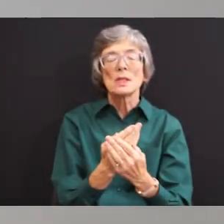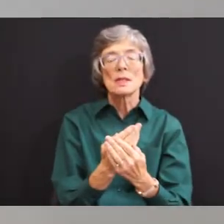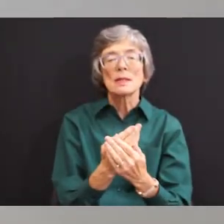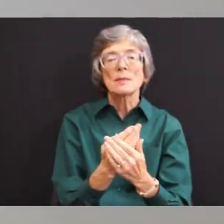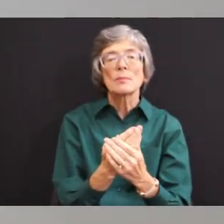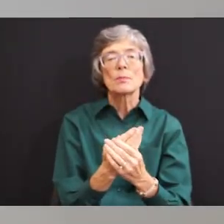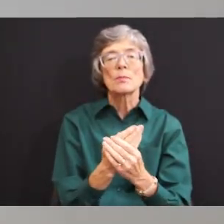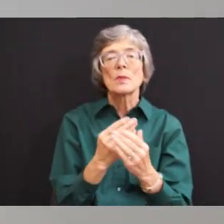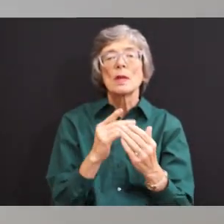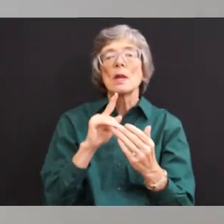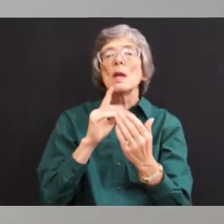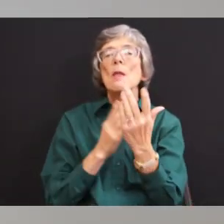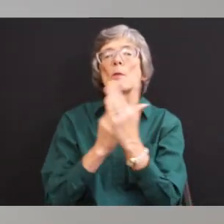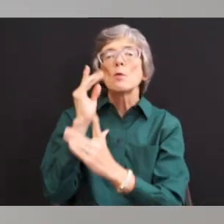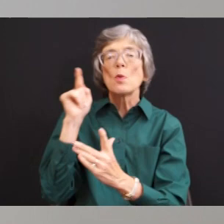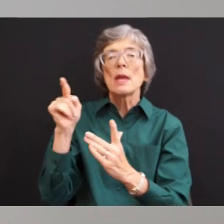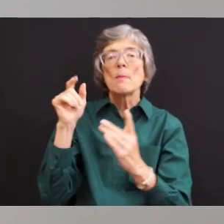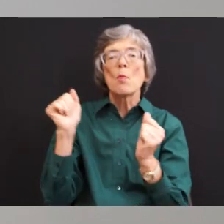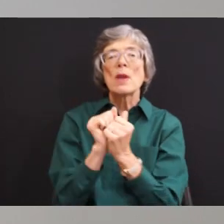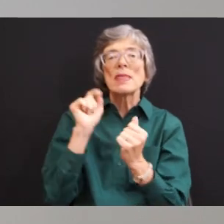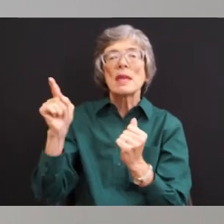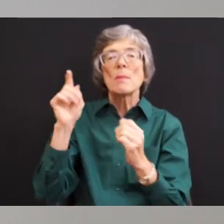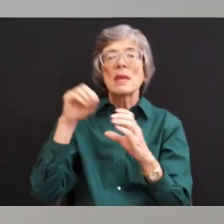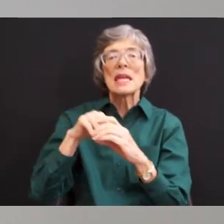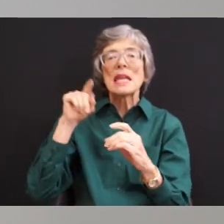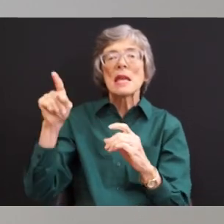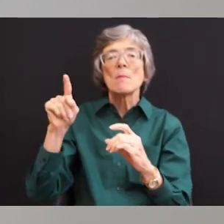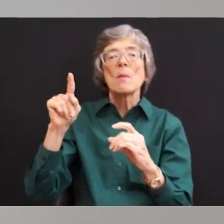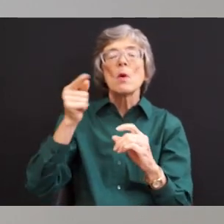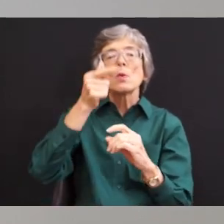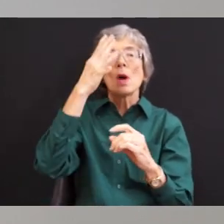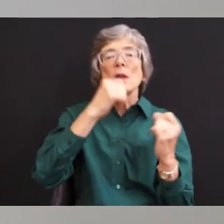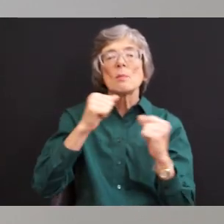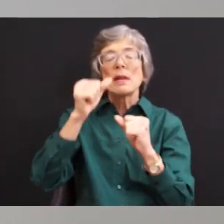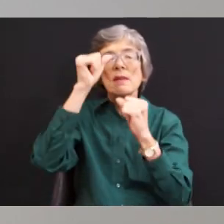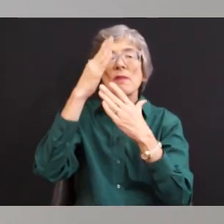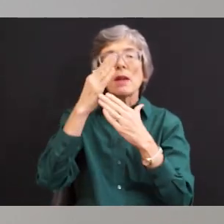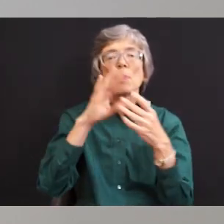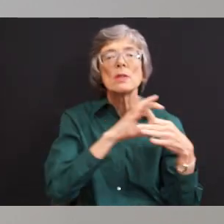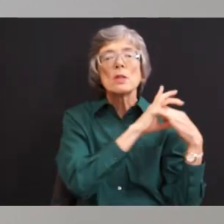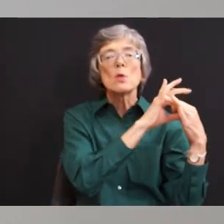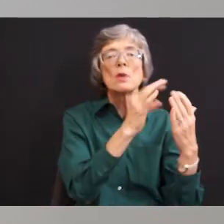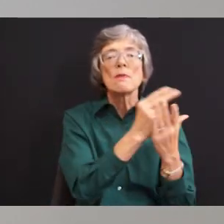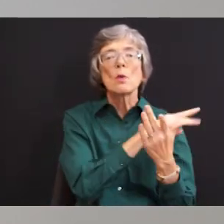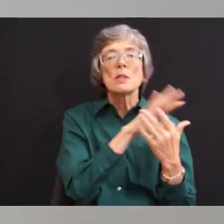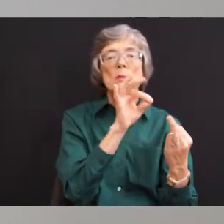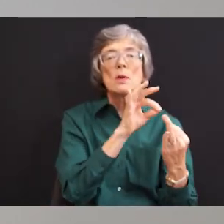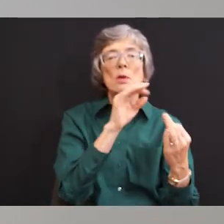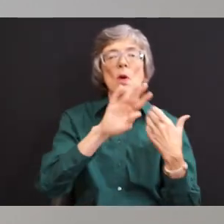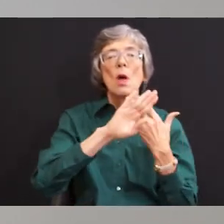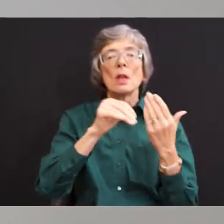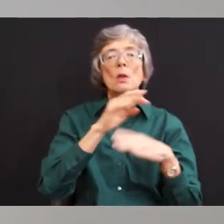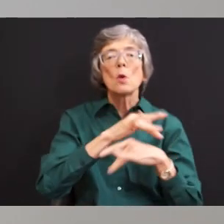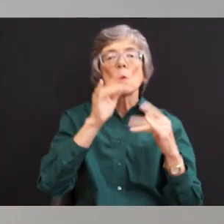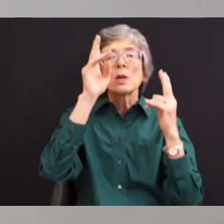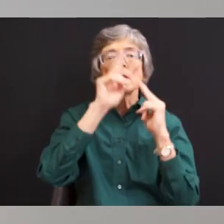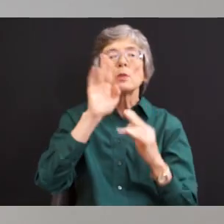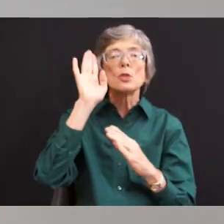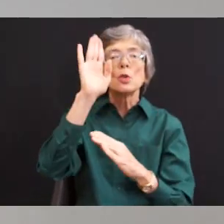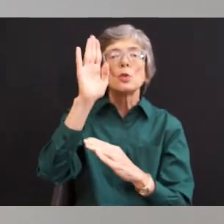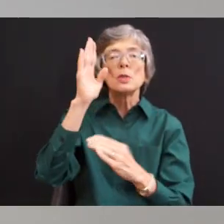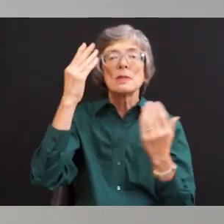Through him and with him and in him, O God, Almighty Father, in the unity of the Holy Spirit, all glory and honor is yours forever and